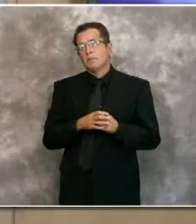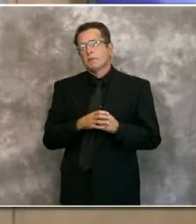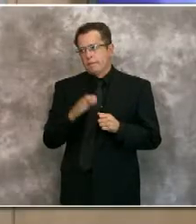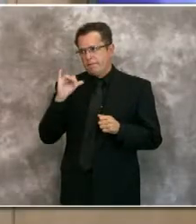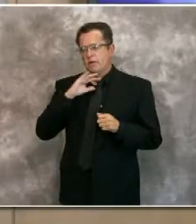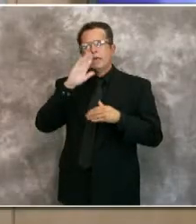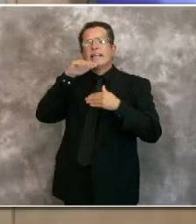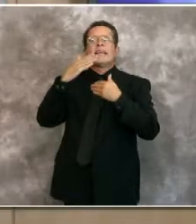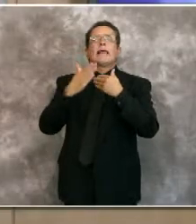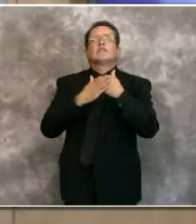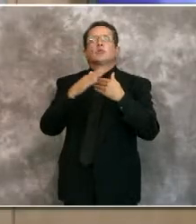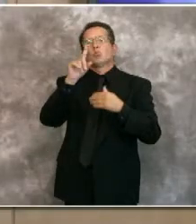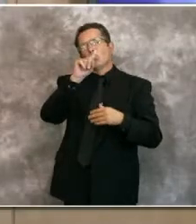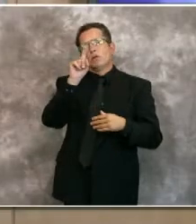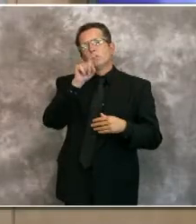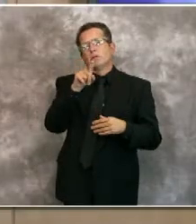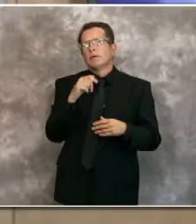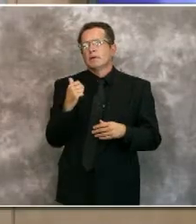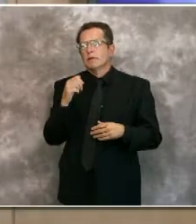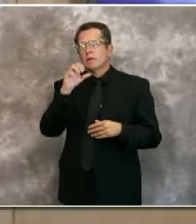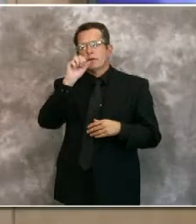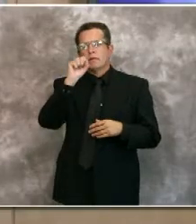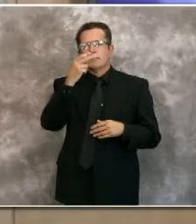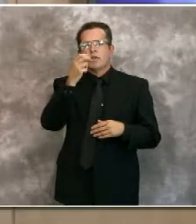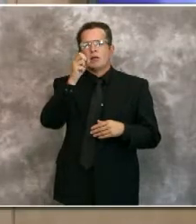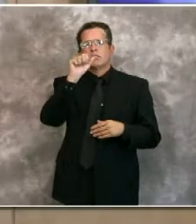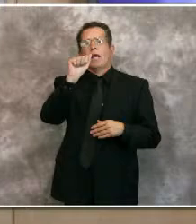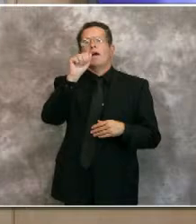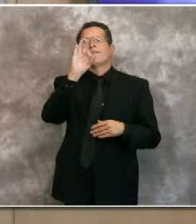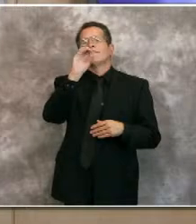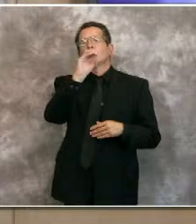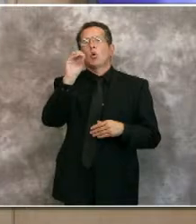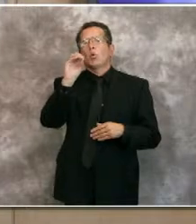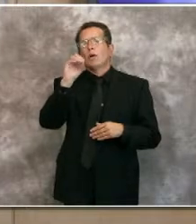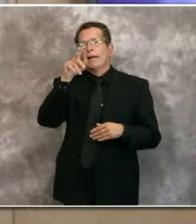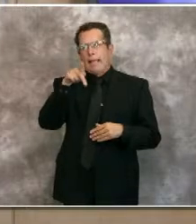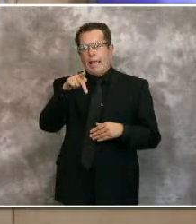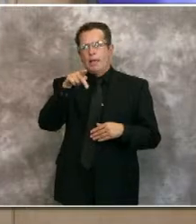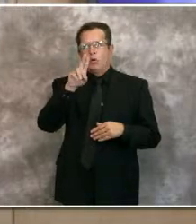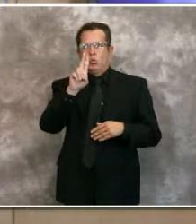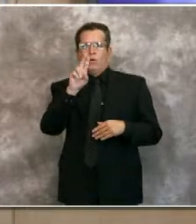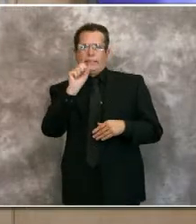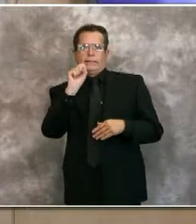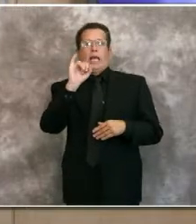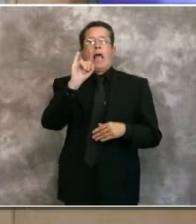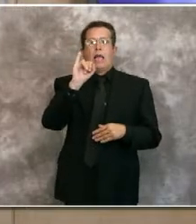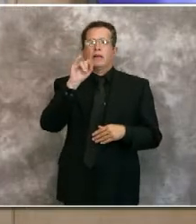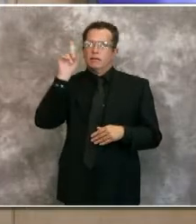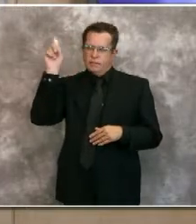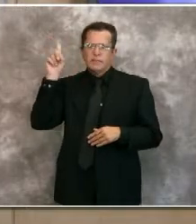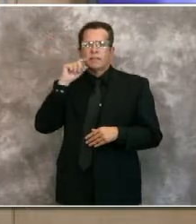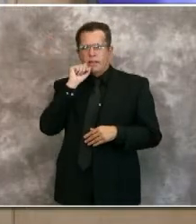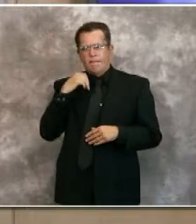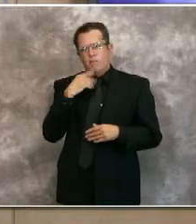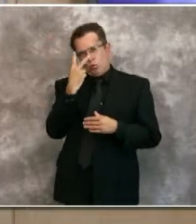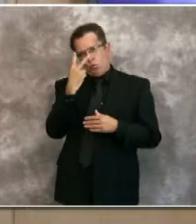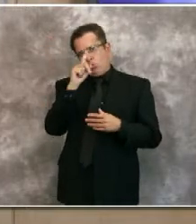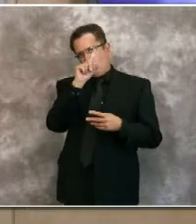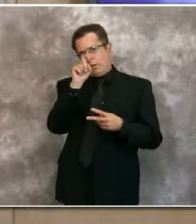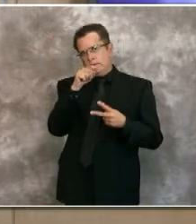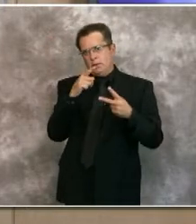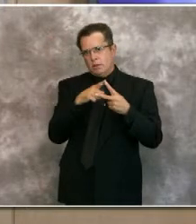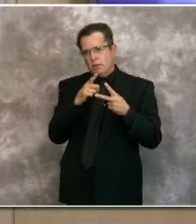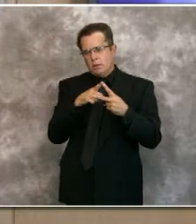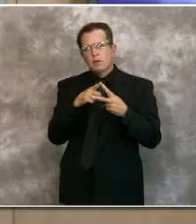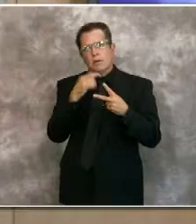Okay, let's go to the next question. Sasha Fu with KUSI, please state your question. Yeah, I have a couple of questions. One is the 3